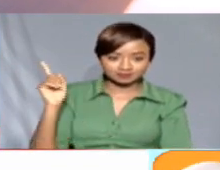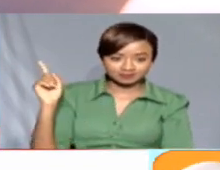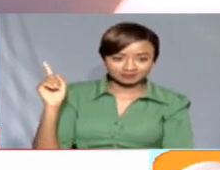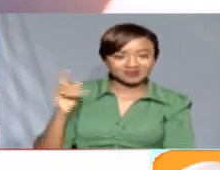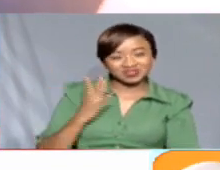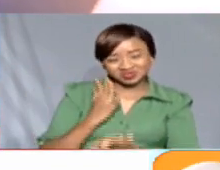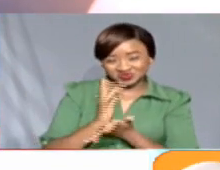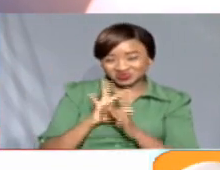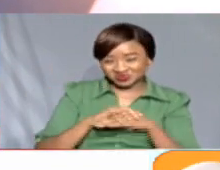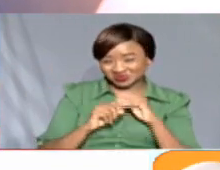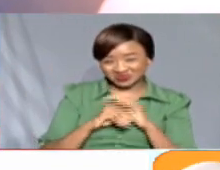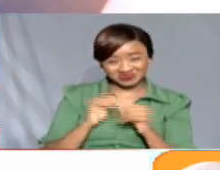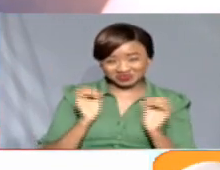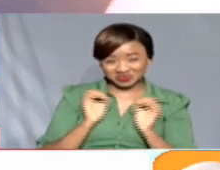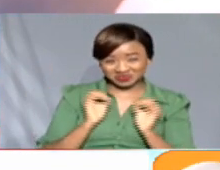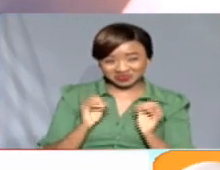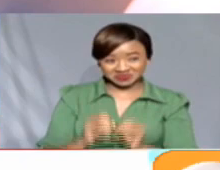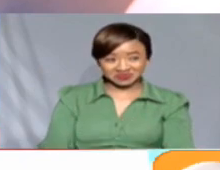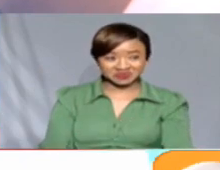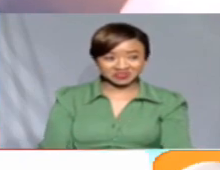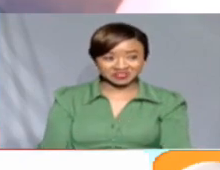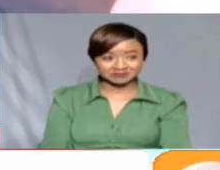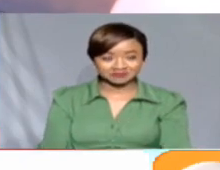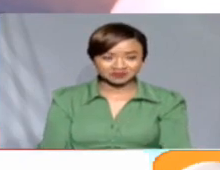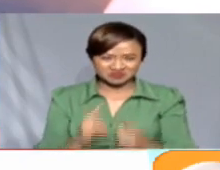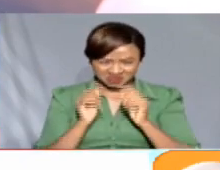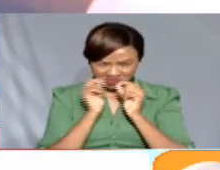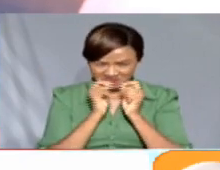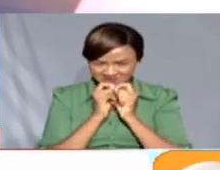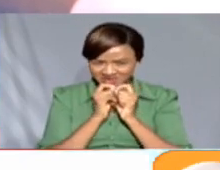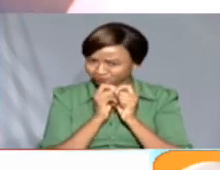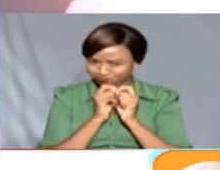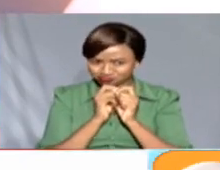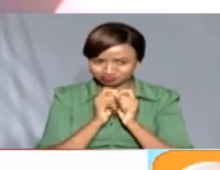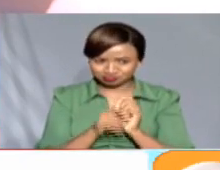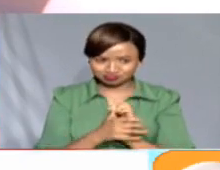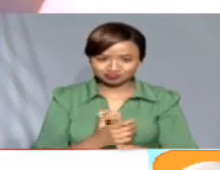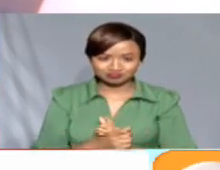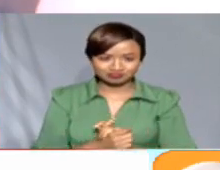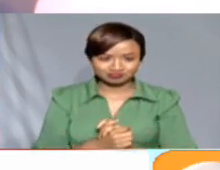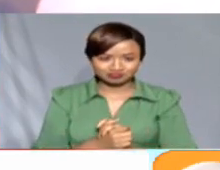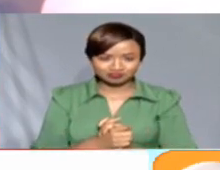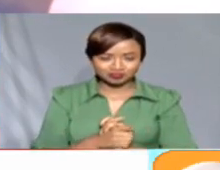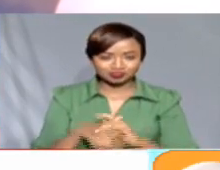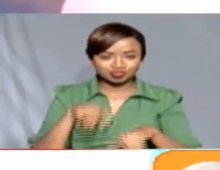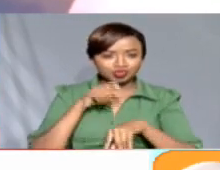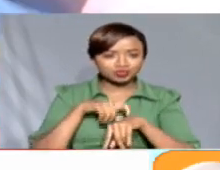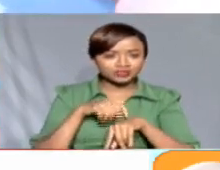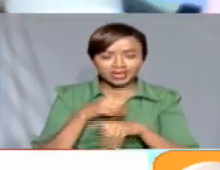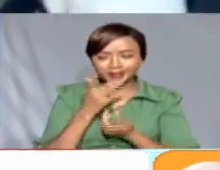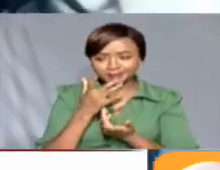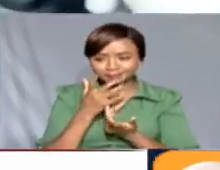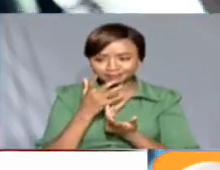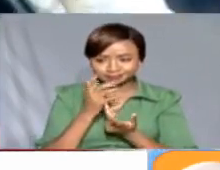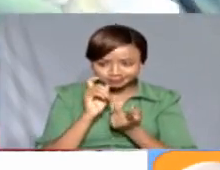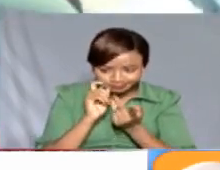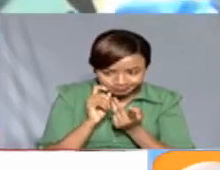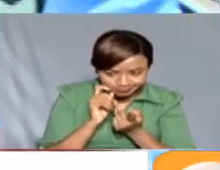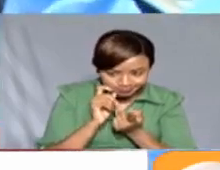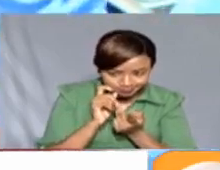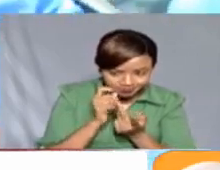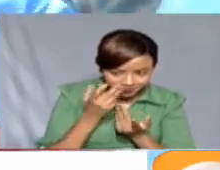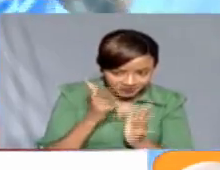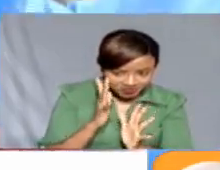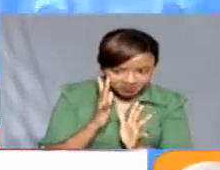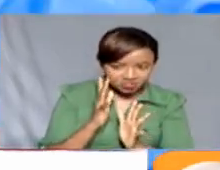little bit uncomfortable. As you can see, he's wincing, not too painful. Once he has taken the sample, he then makes sure